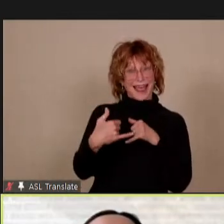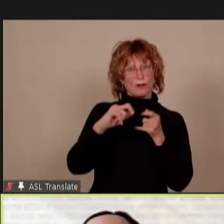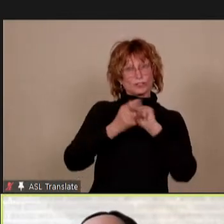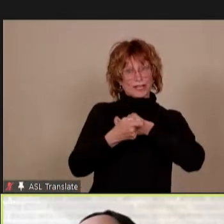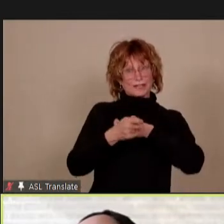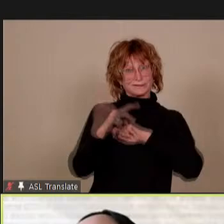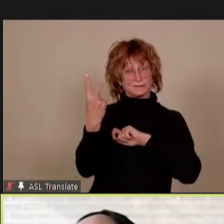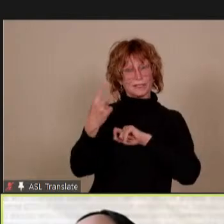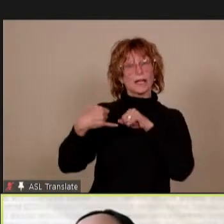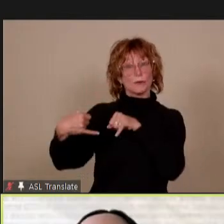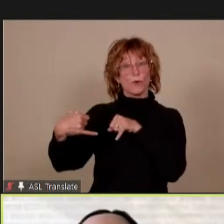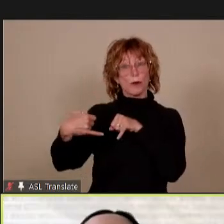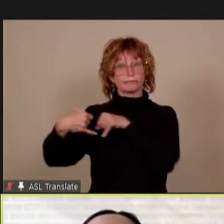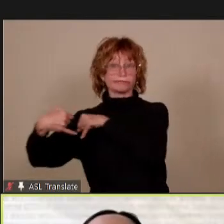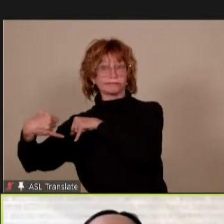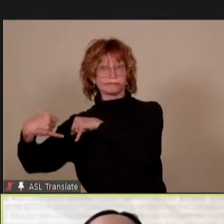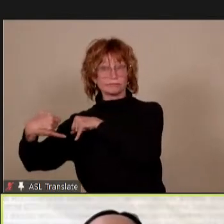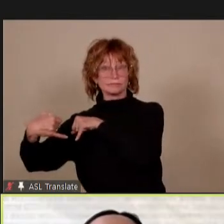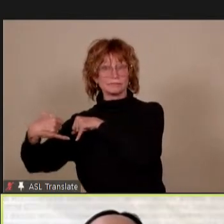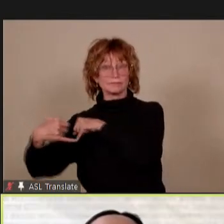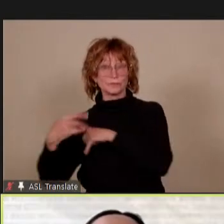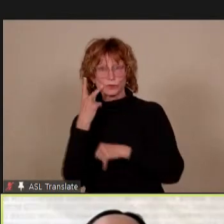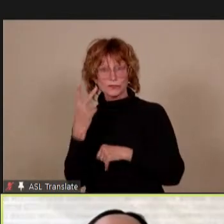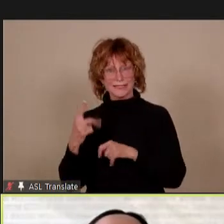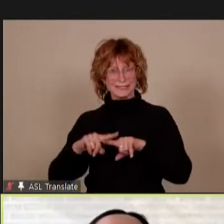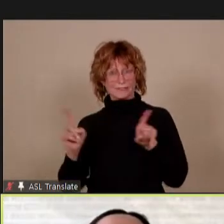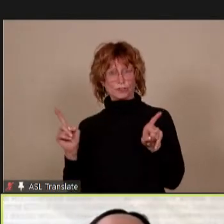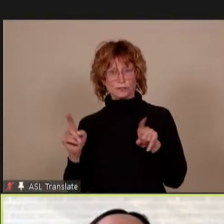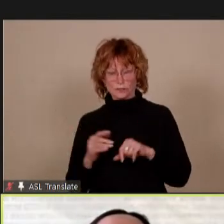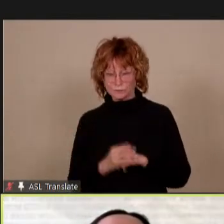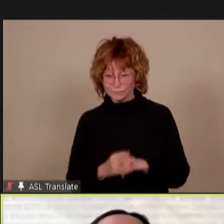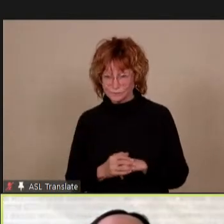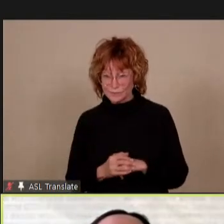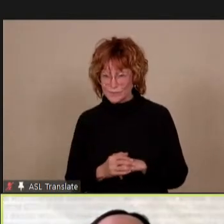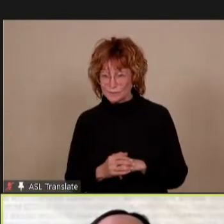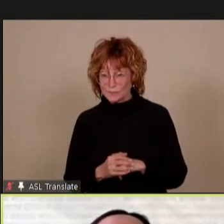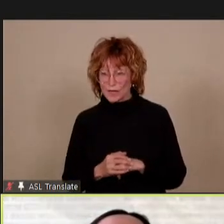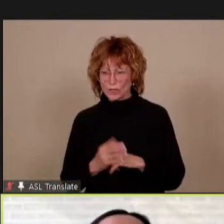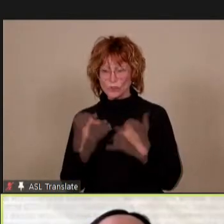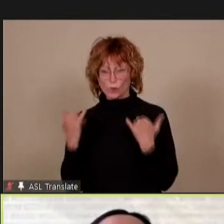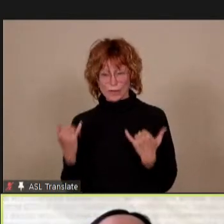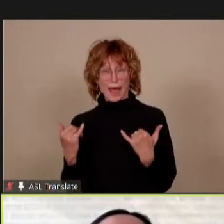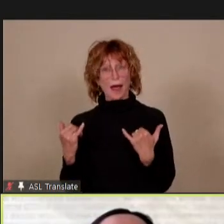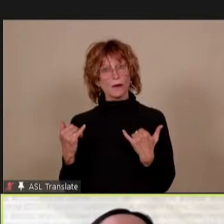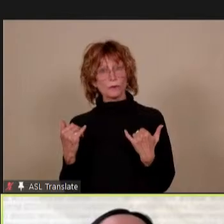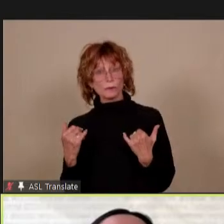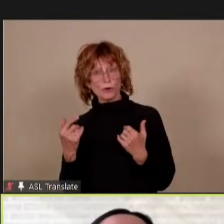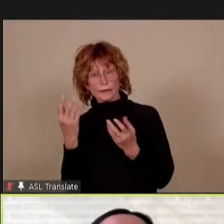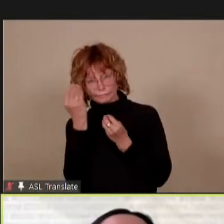And so with that, I'm going to toggle back over to the presentation to present the findings.